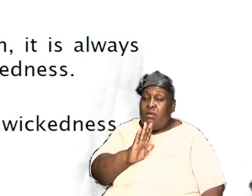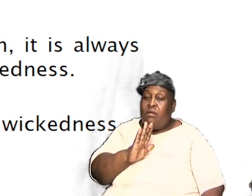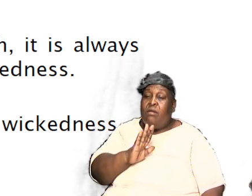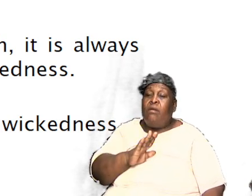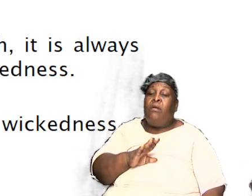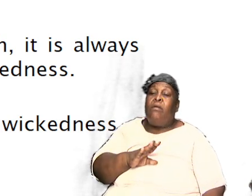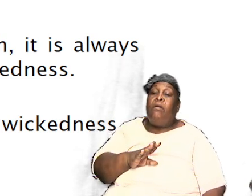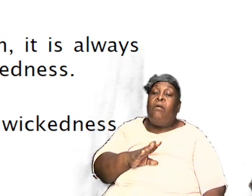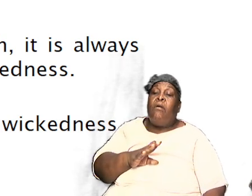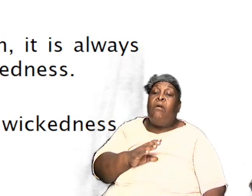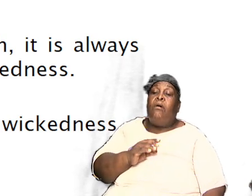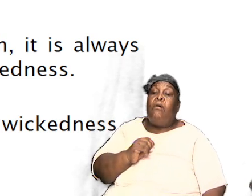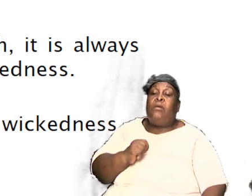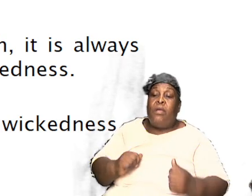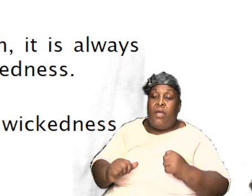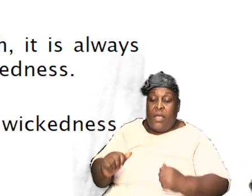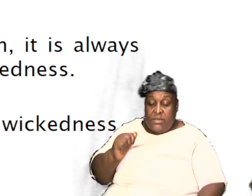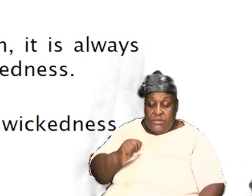is coming again.